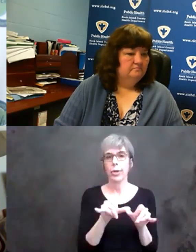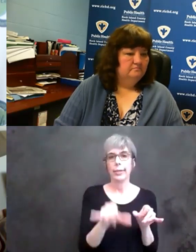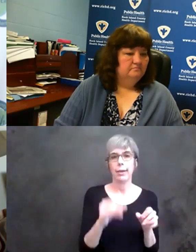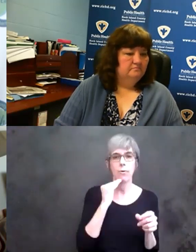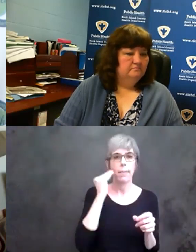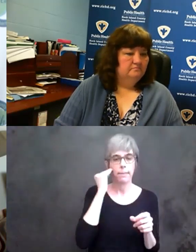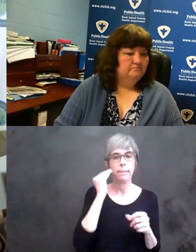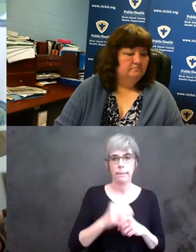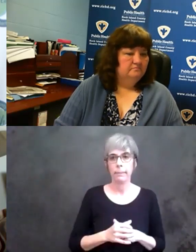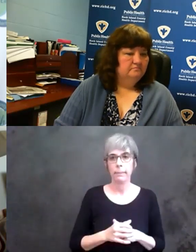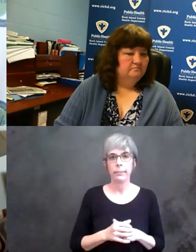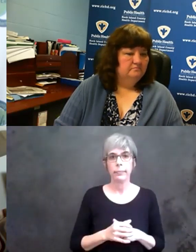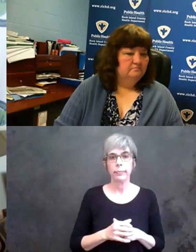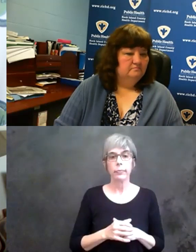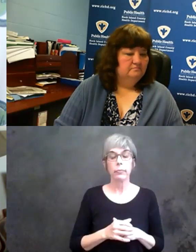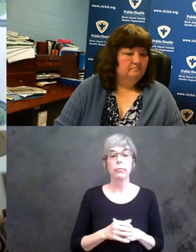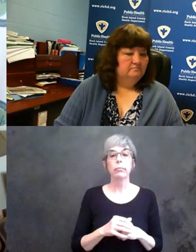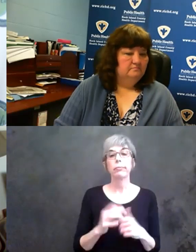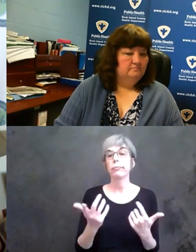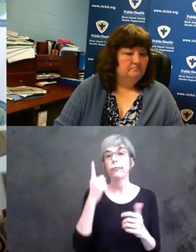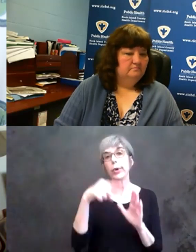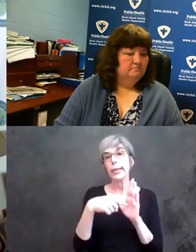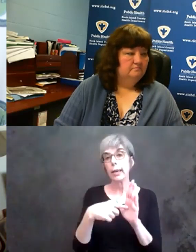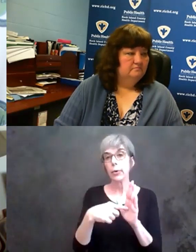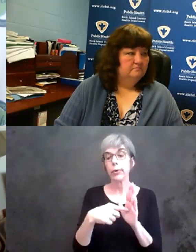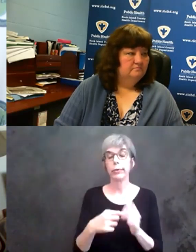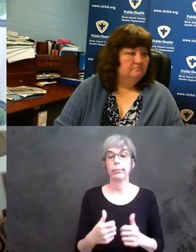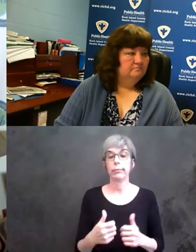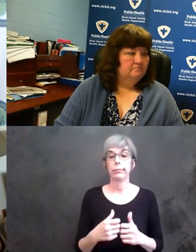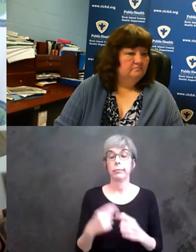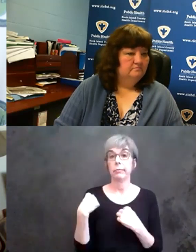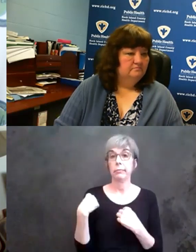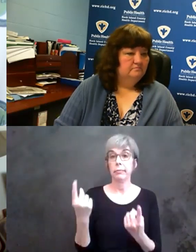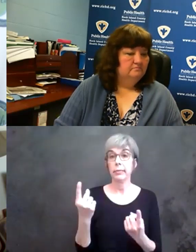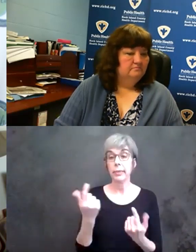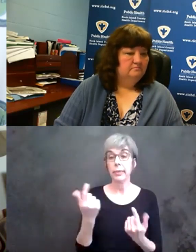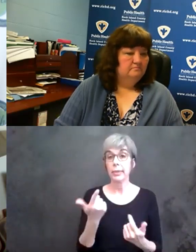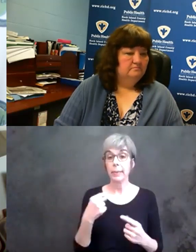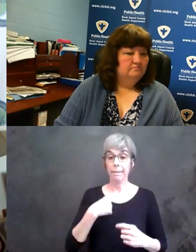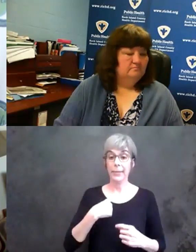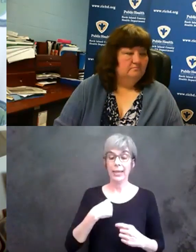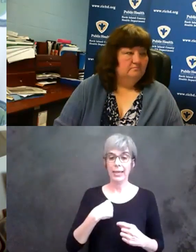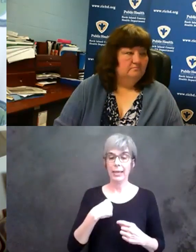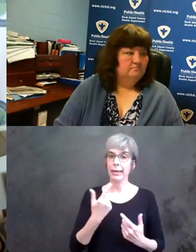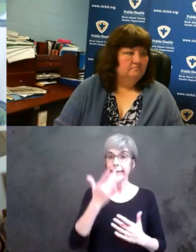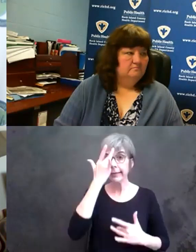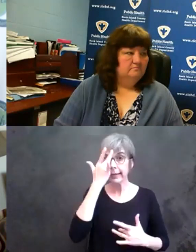choice possible. Regarding illness, do you have any symptoms that suggest that you're